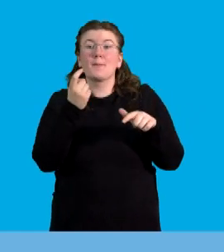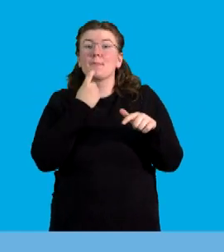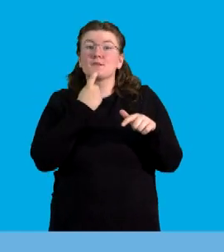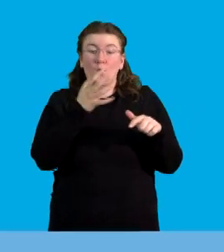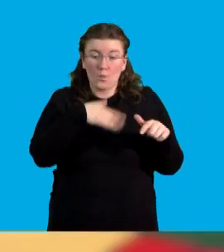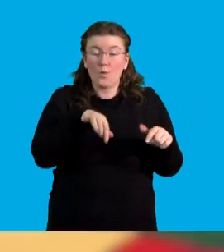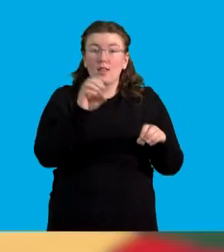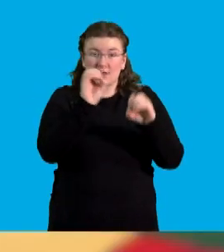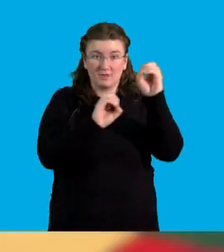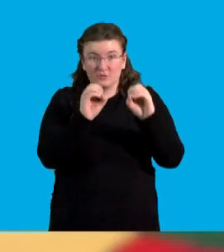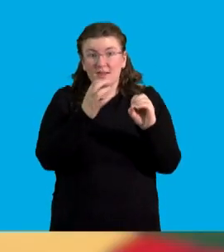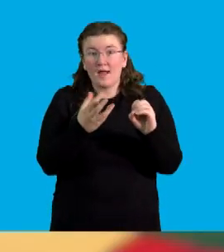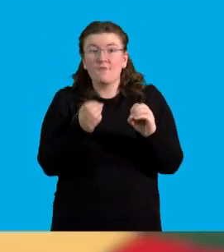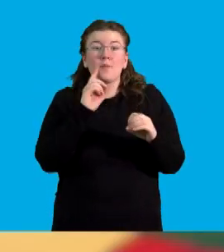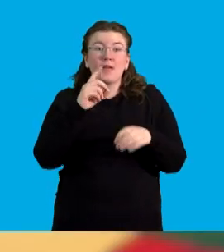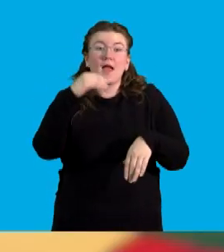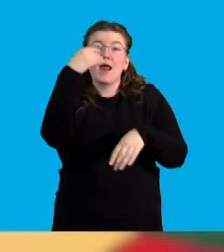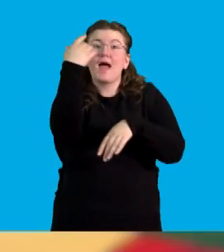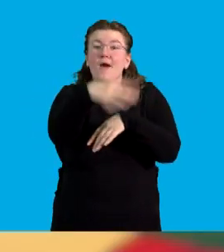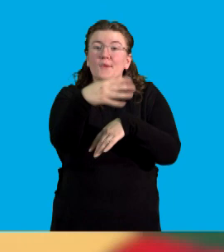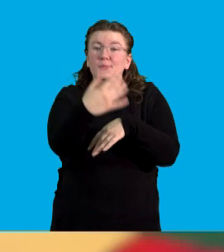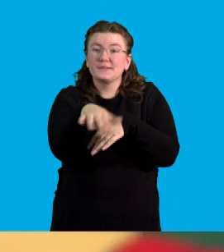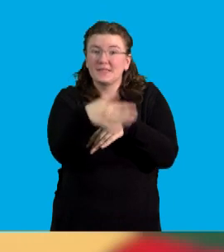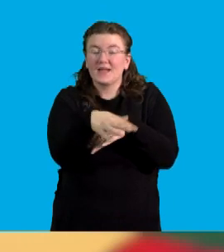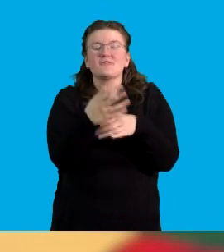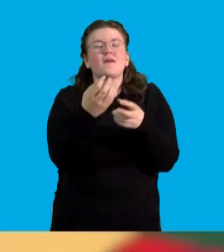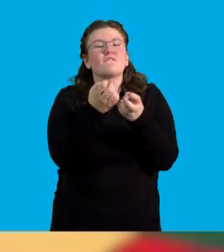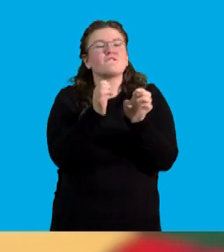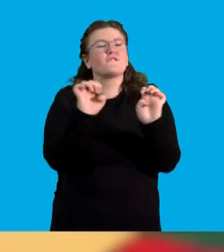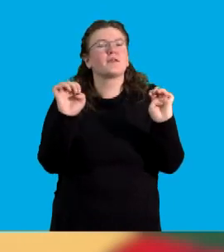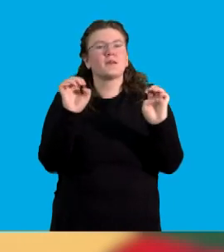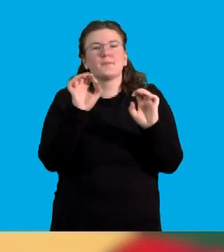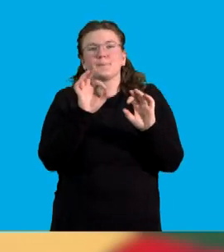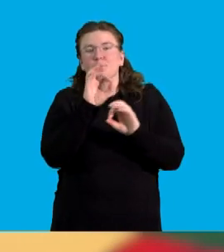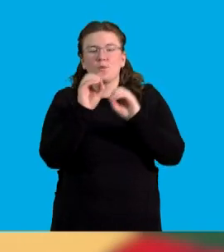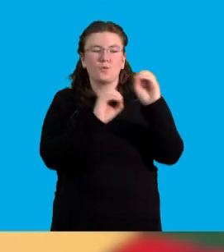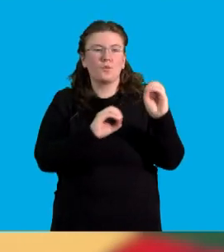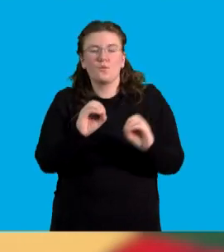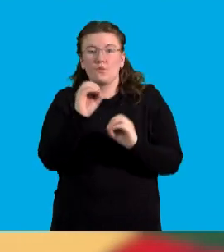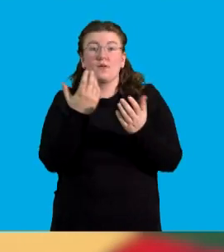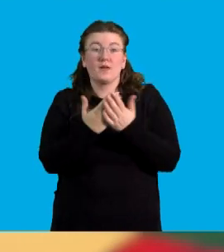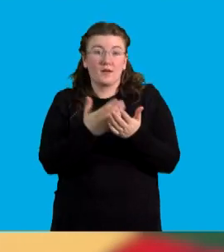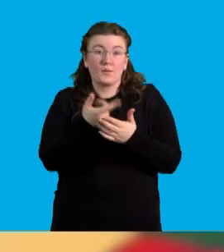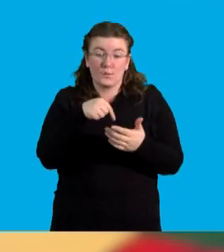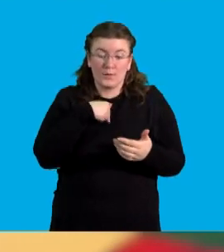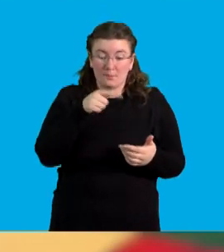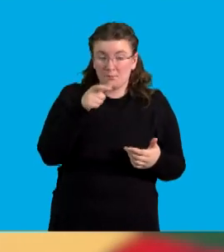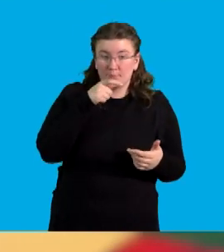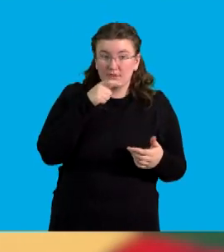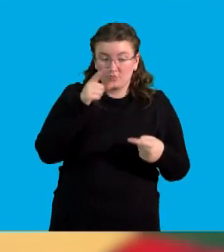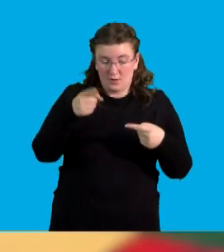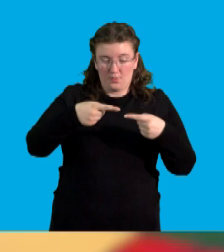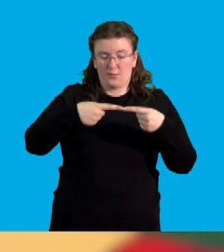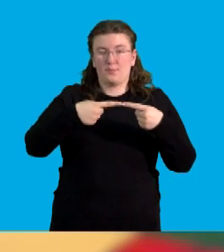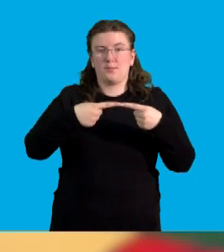metal, but then the ones that are on the outer layer, they are free to move around however and wherever they want. So the moment we start connecting a battery to